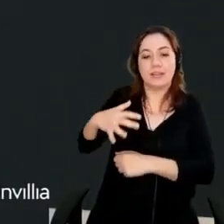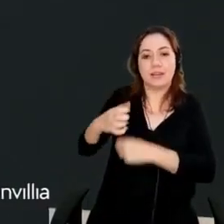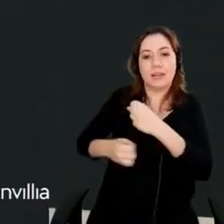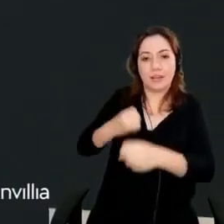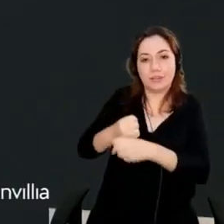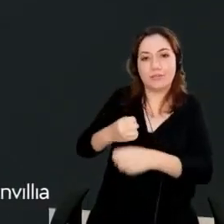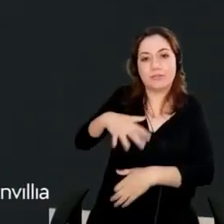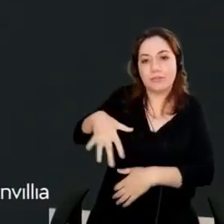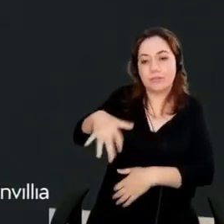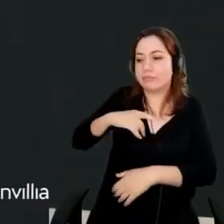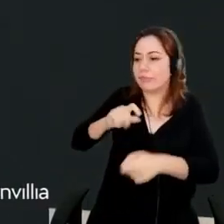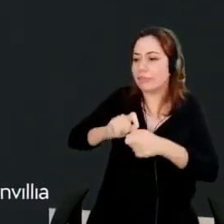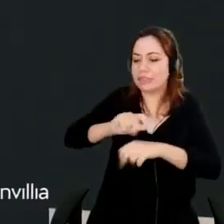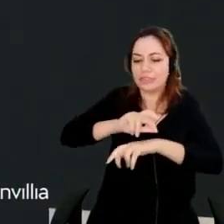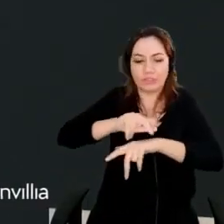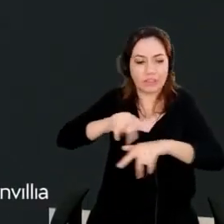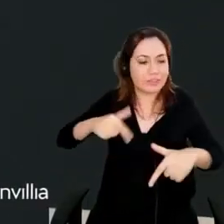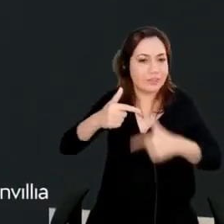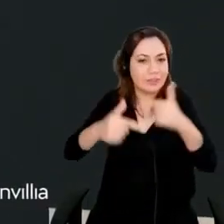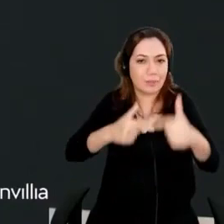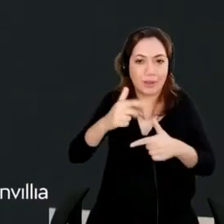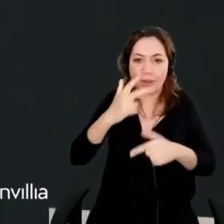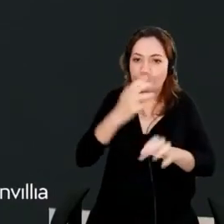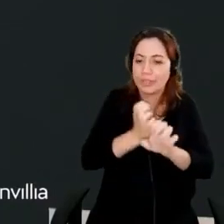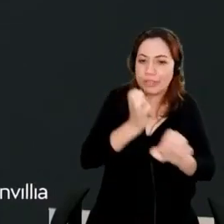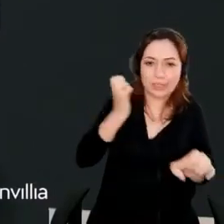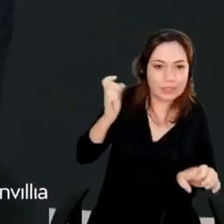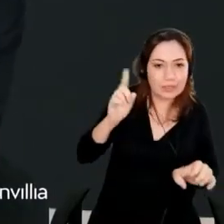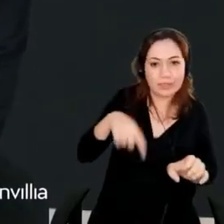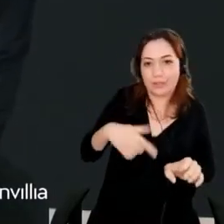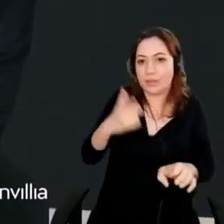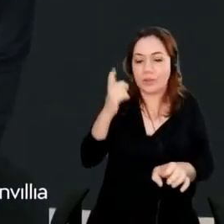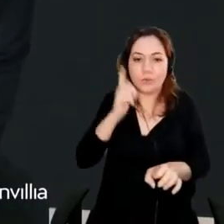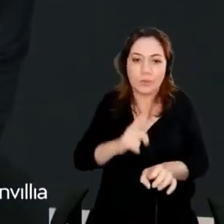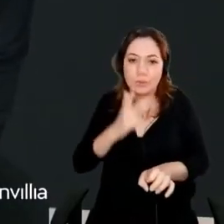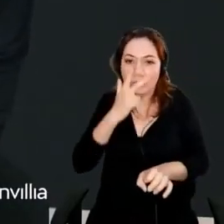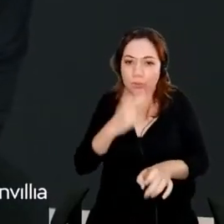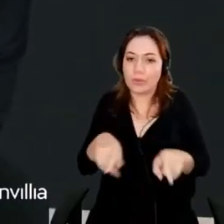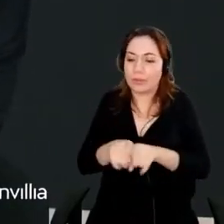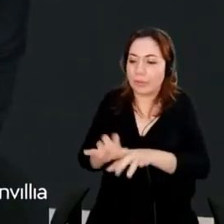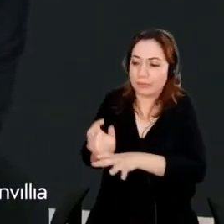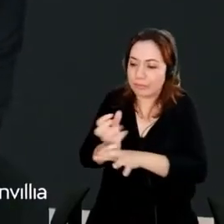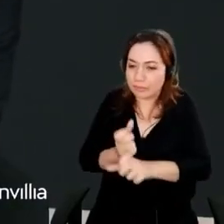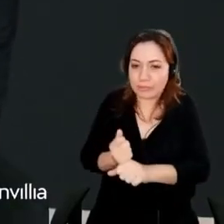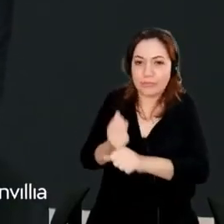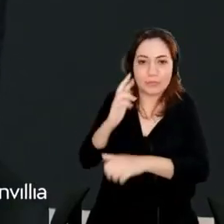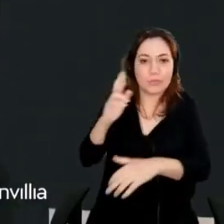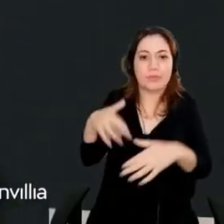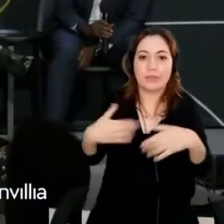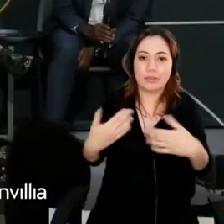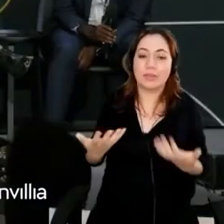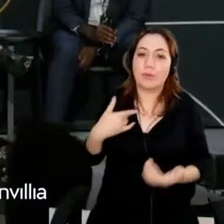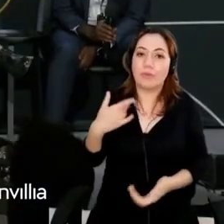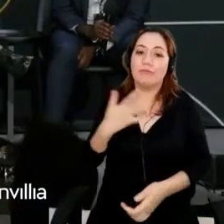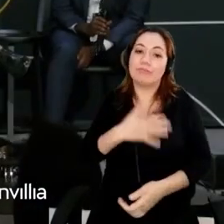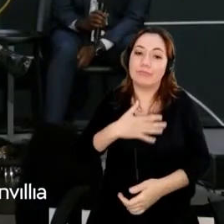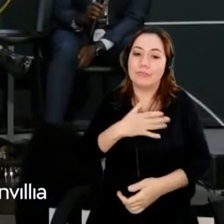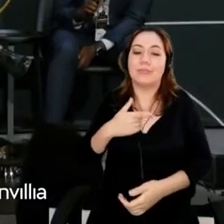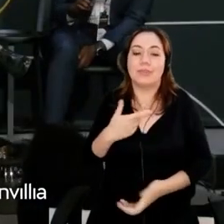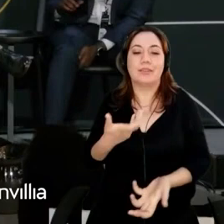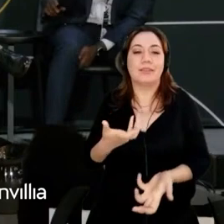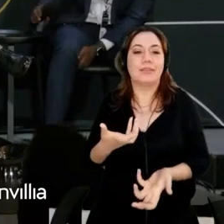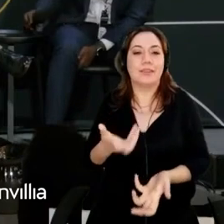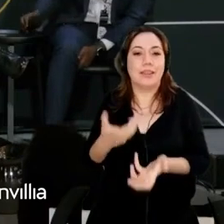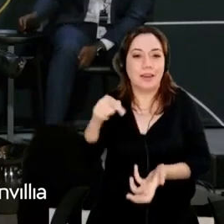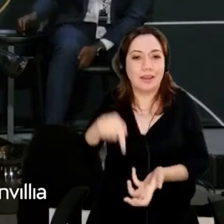rigs and in account management as well. So really looking forward to the conversation here today. So. Okay. Thank you. Thank you, Asong.